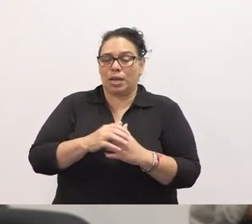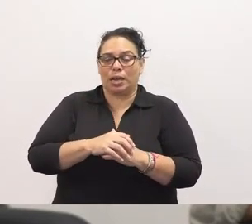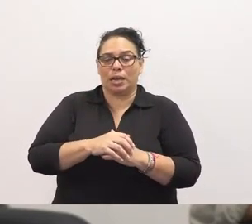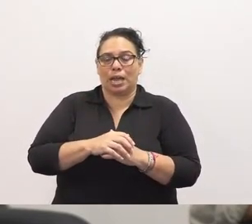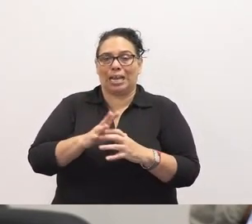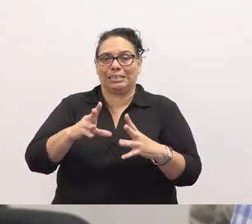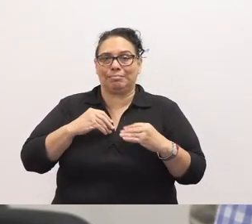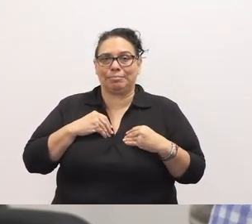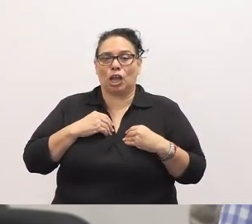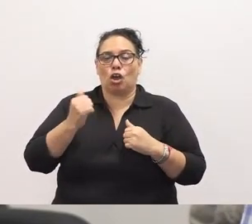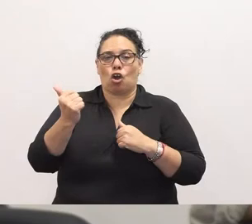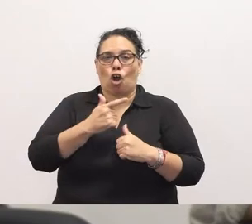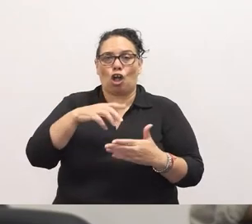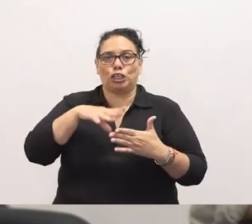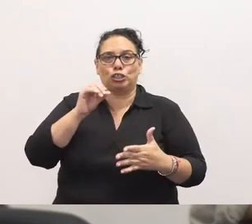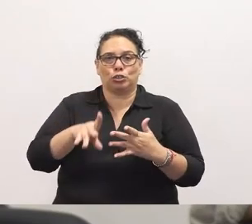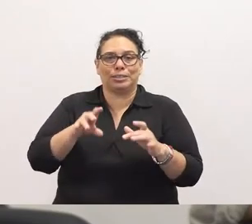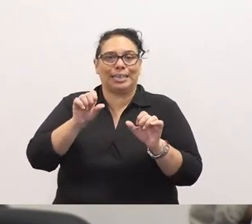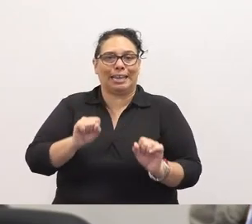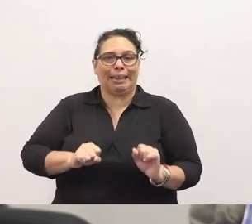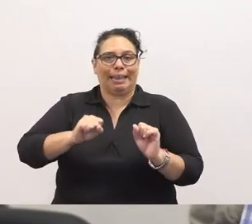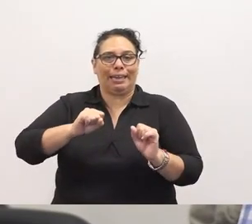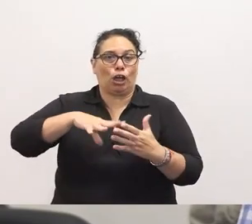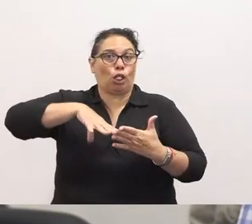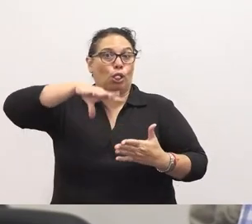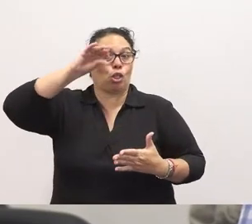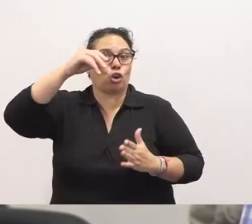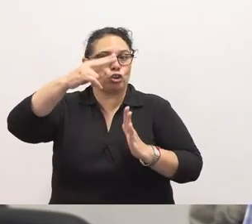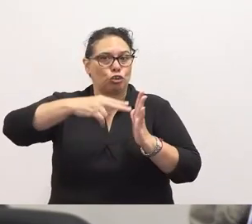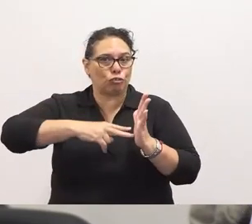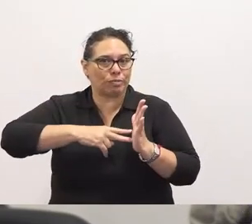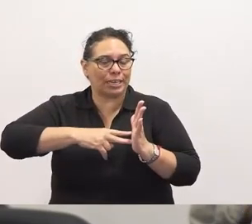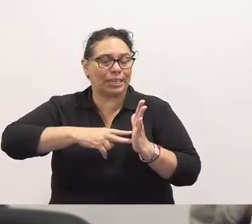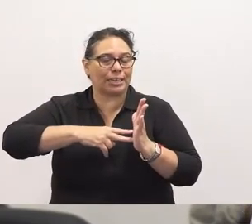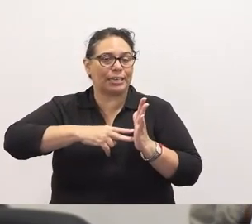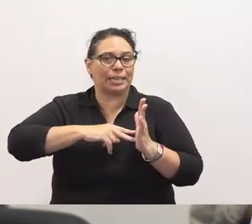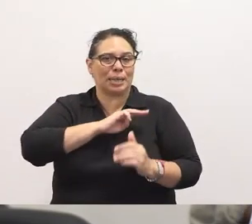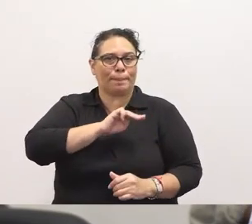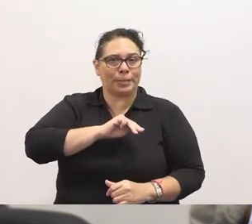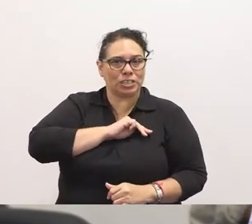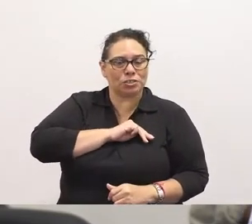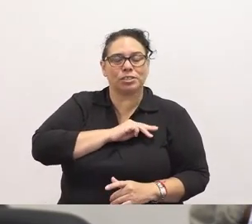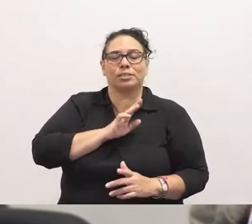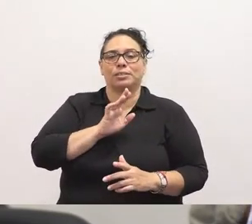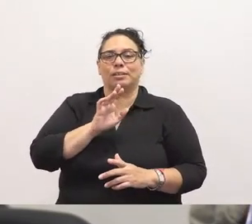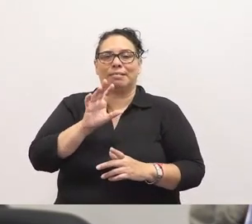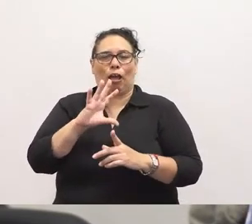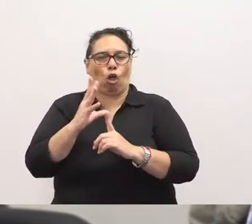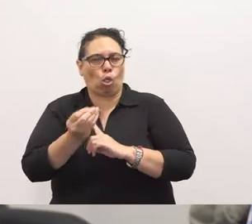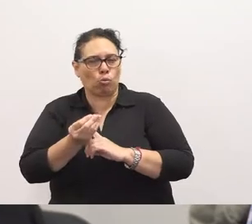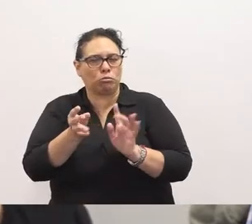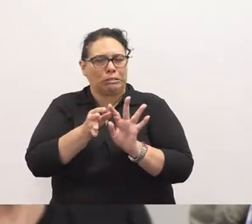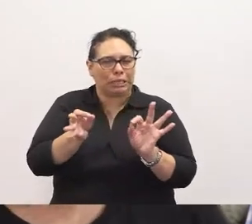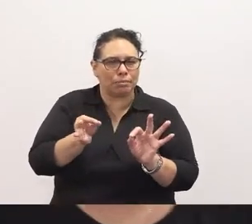a all students can learn to read mission, statement, and culture. Thank you.